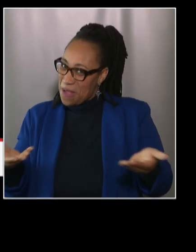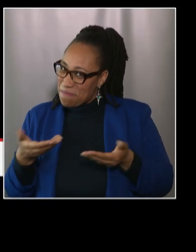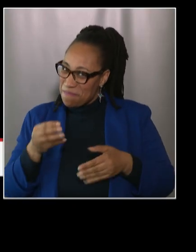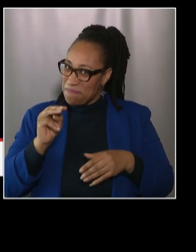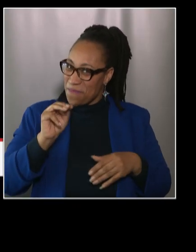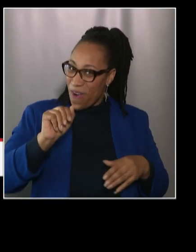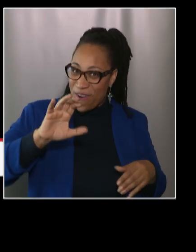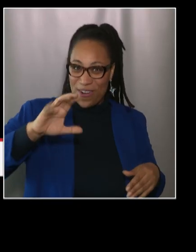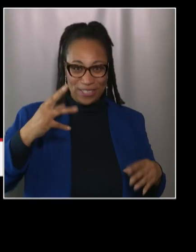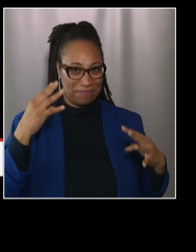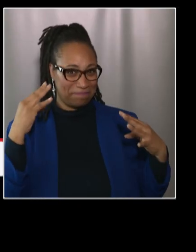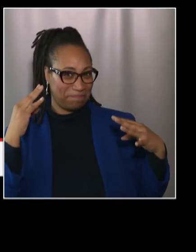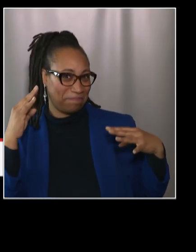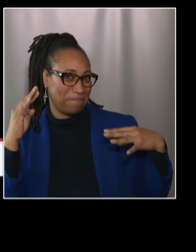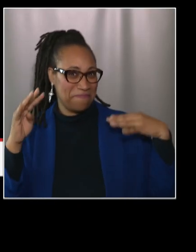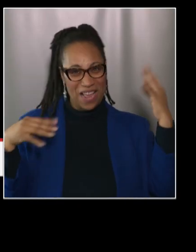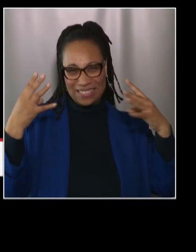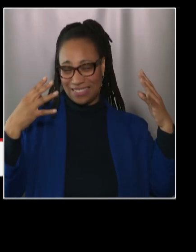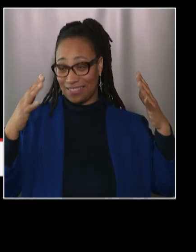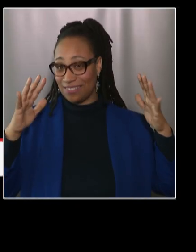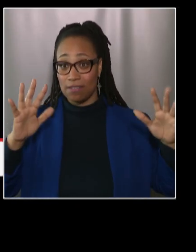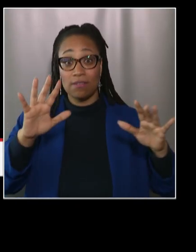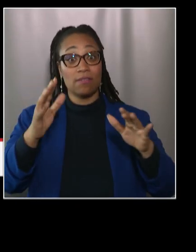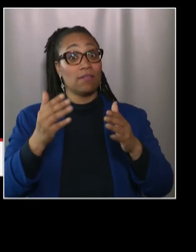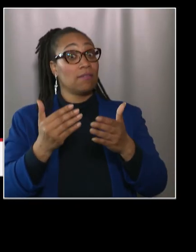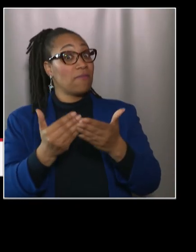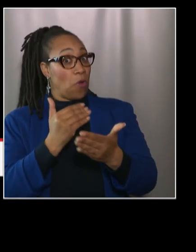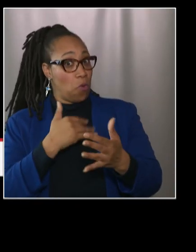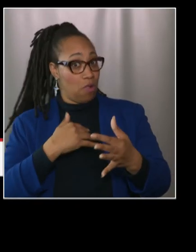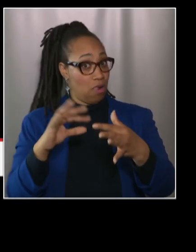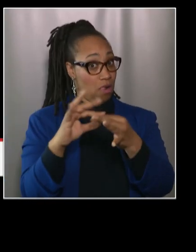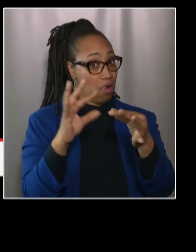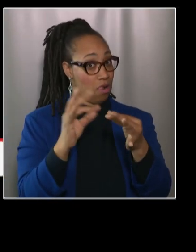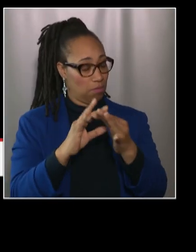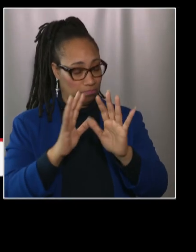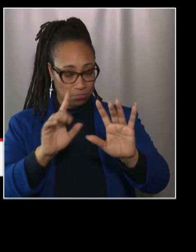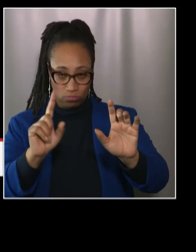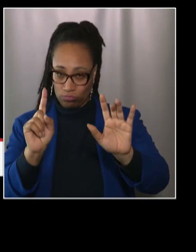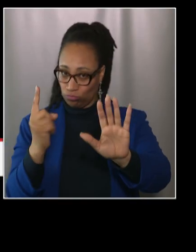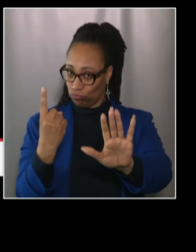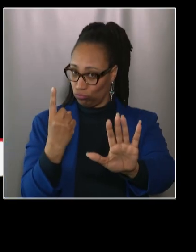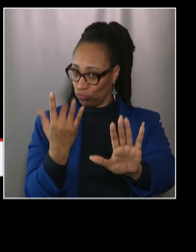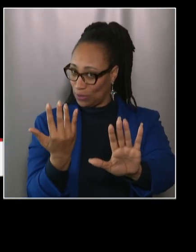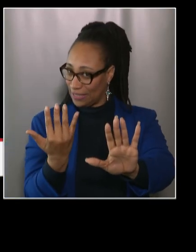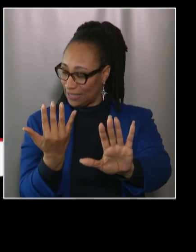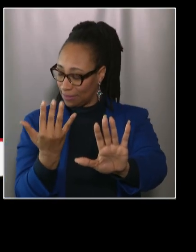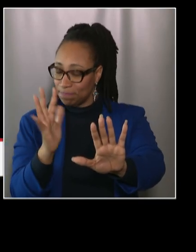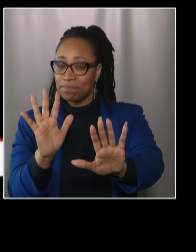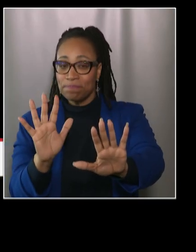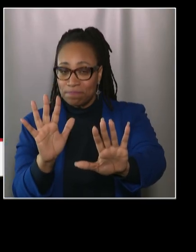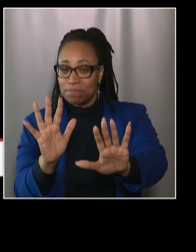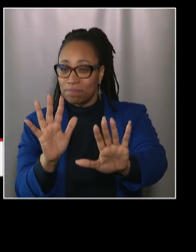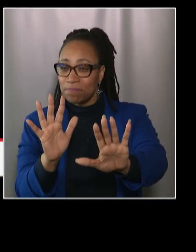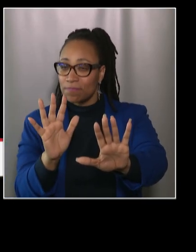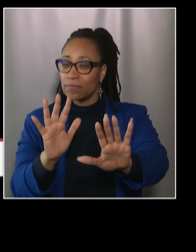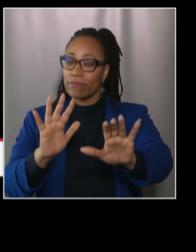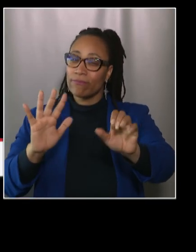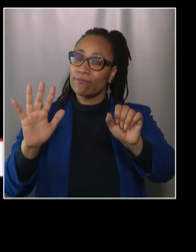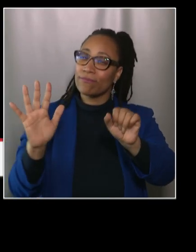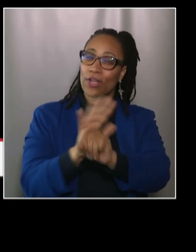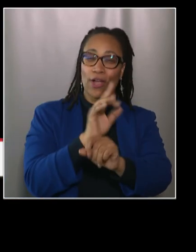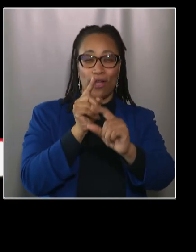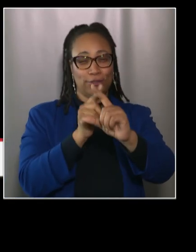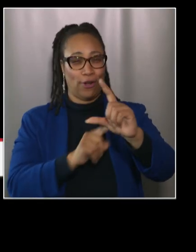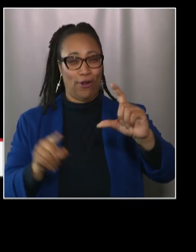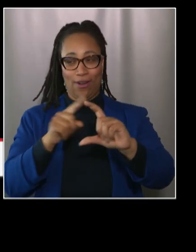today's announcements, I have to say this moment is a little full circle for me. At March Madness in 2019,